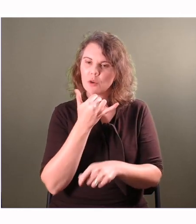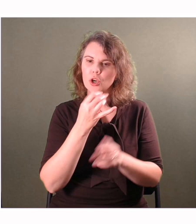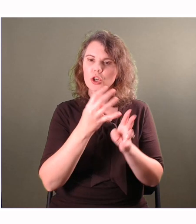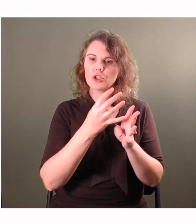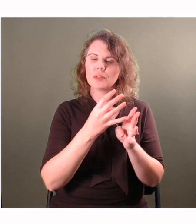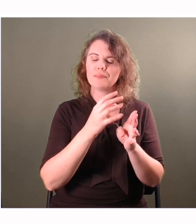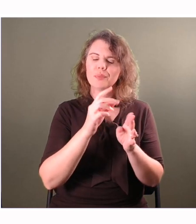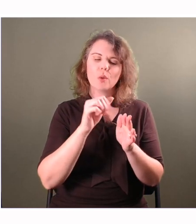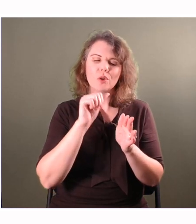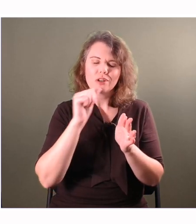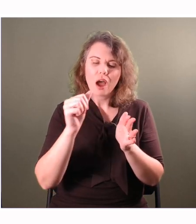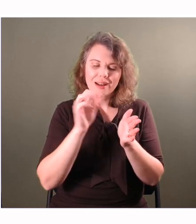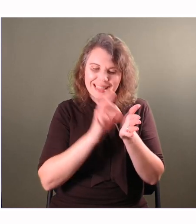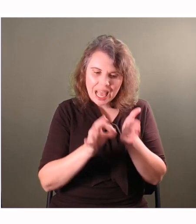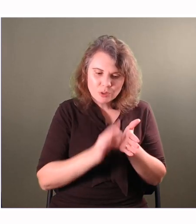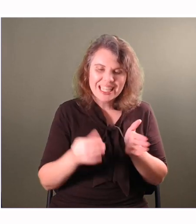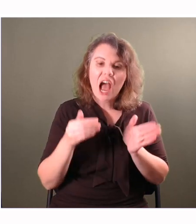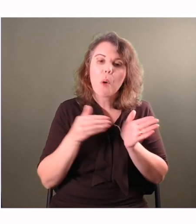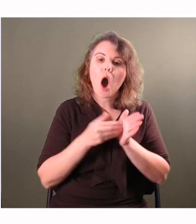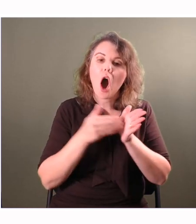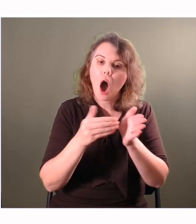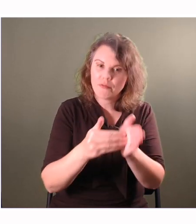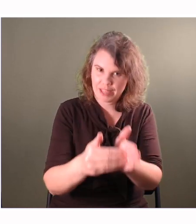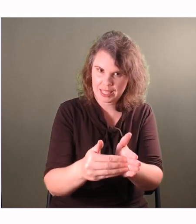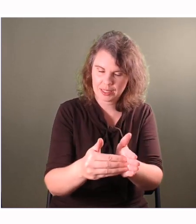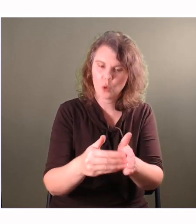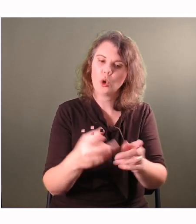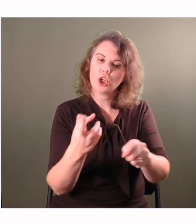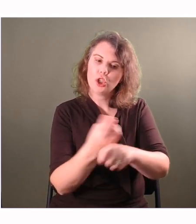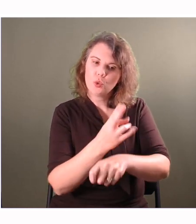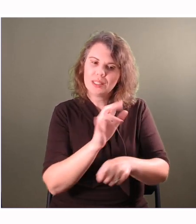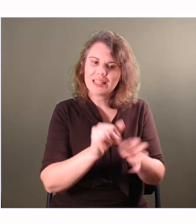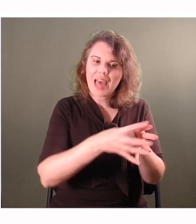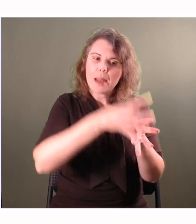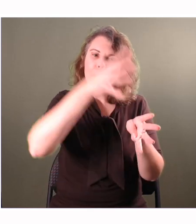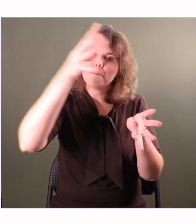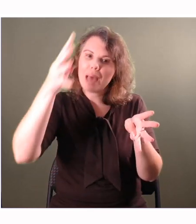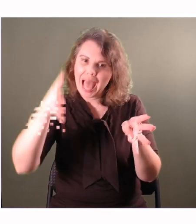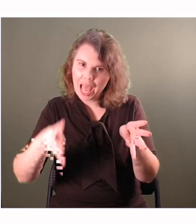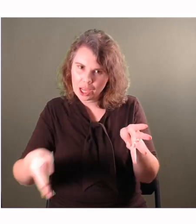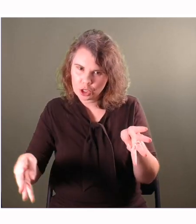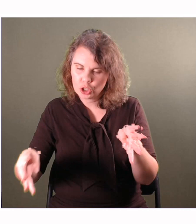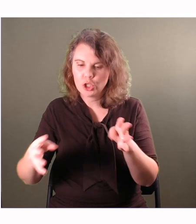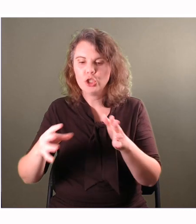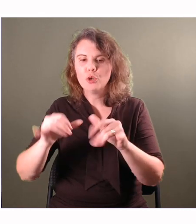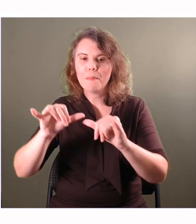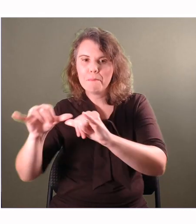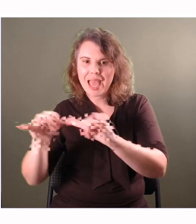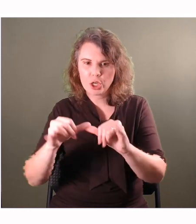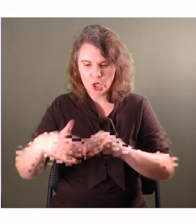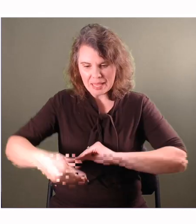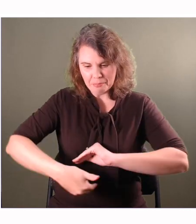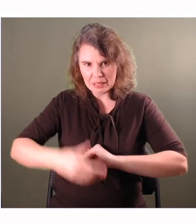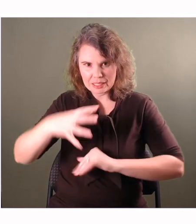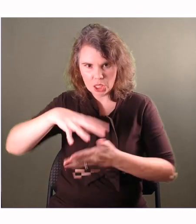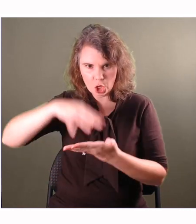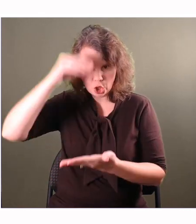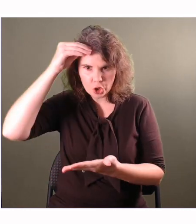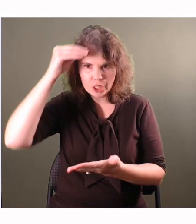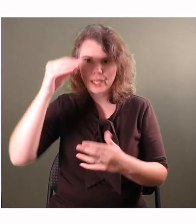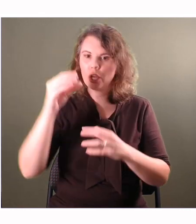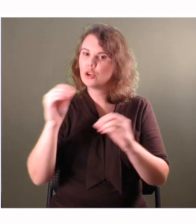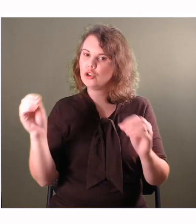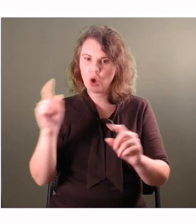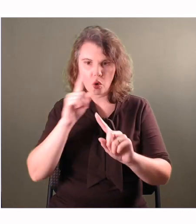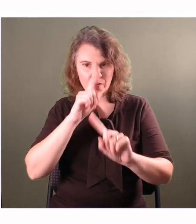We're not counting how often people slip. We're using the speech error patterns to measure implicit learning. No reaction